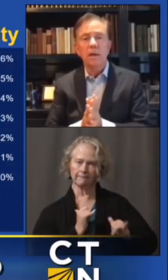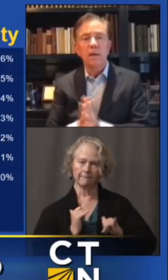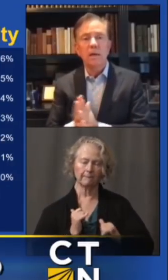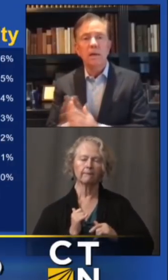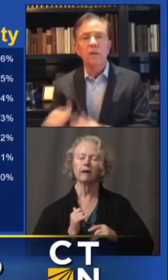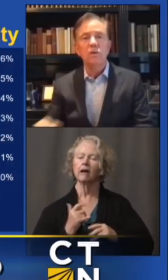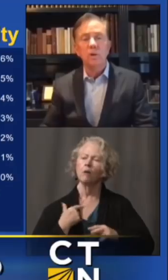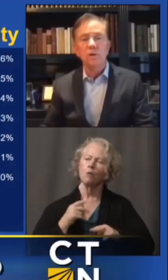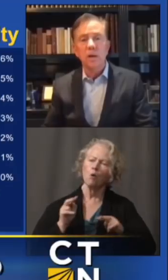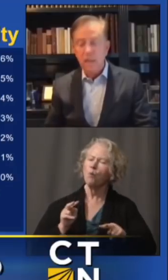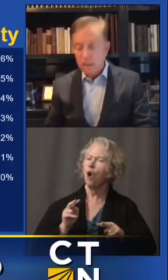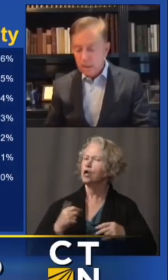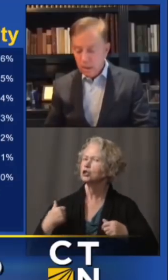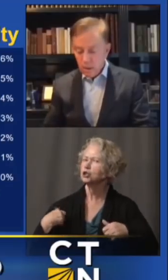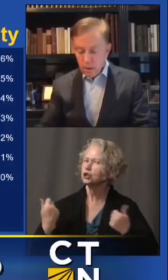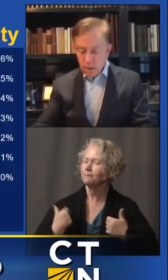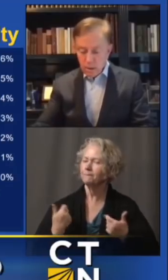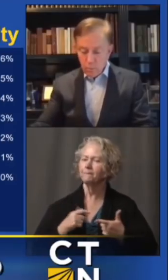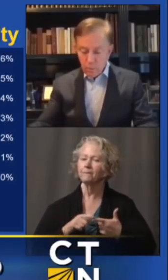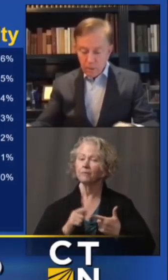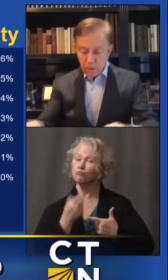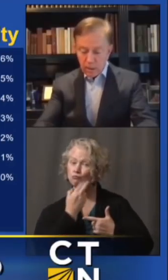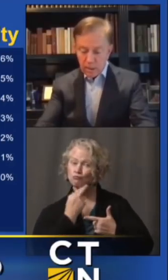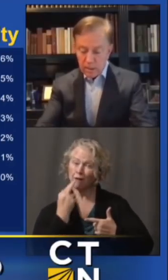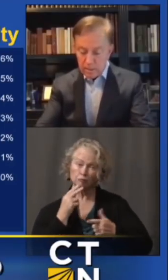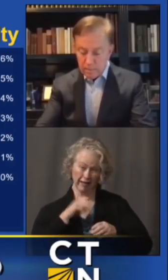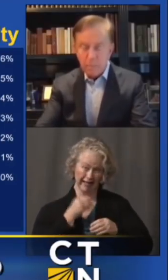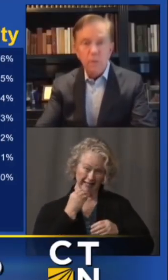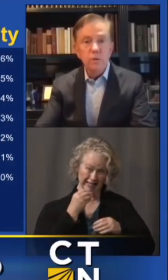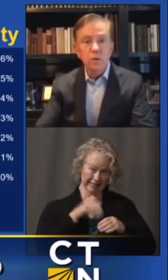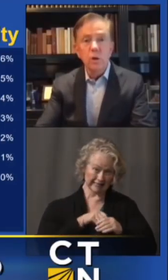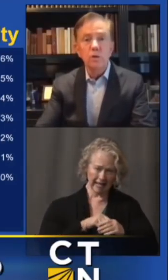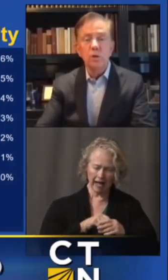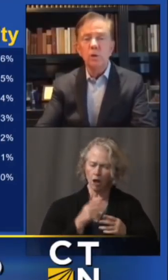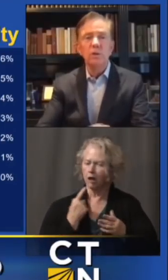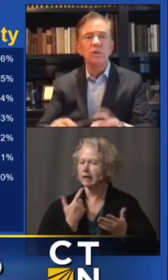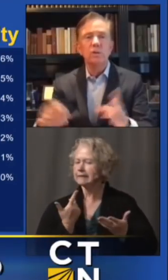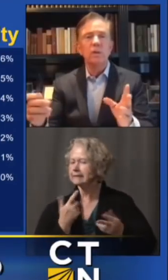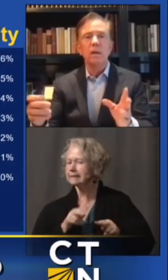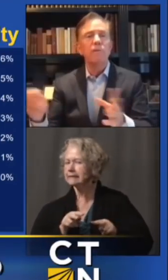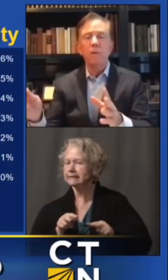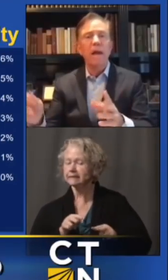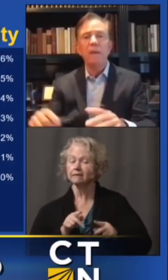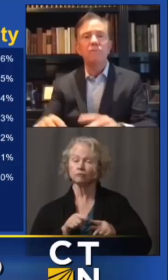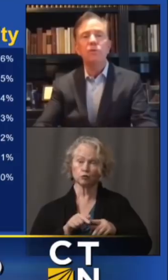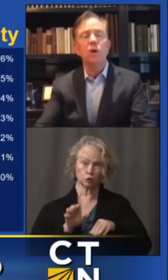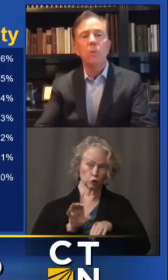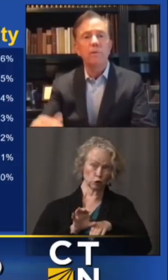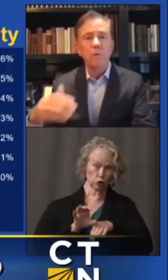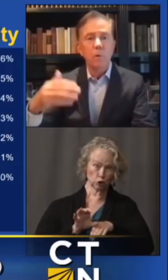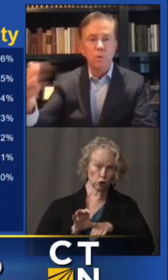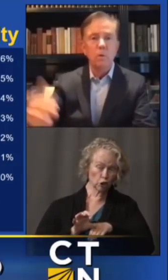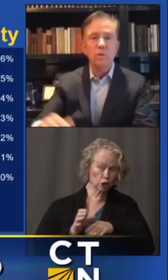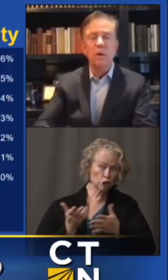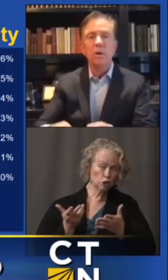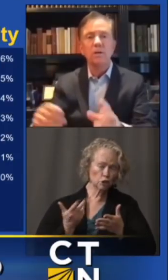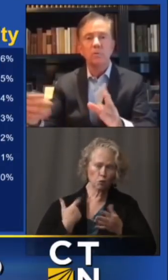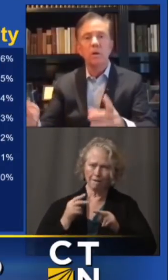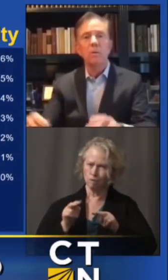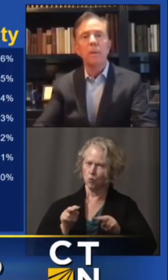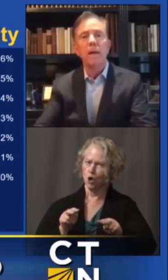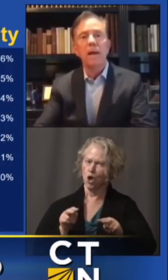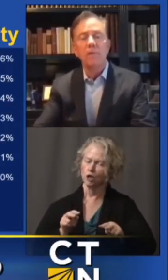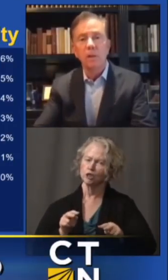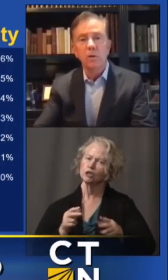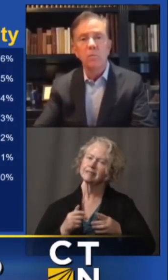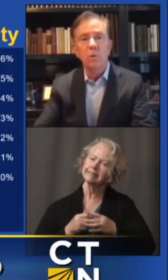at indoor dining. We'll be looking at churches if we have to going forward. Those are areas where you